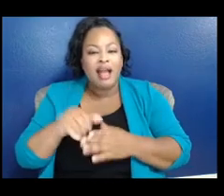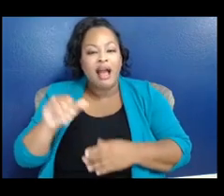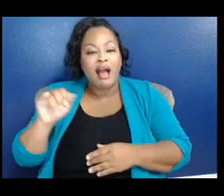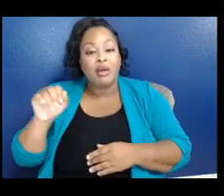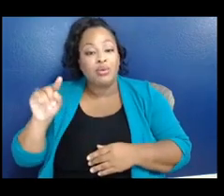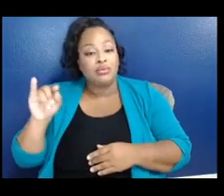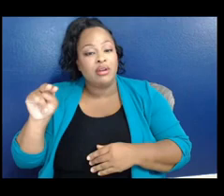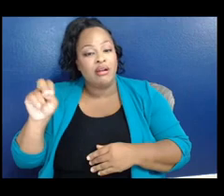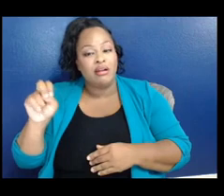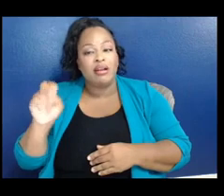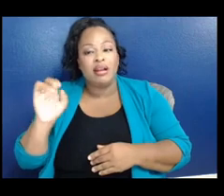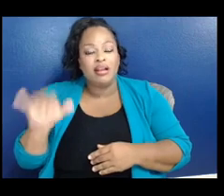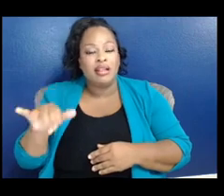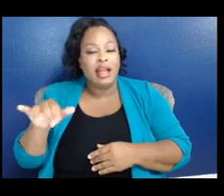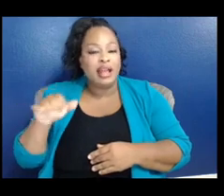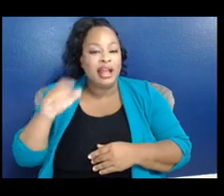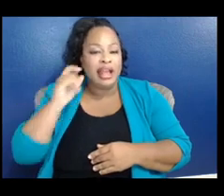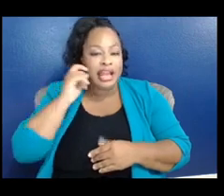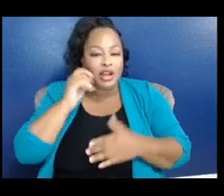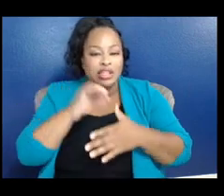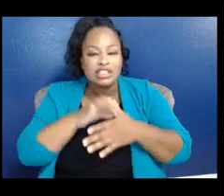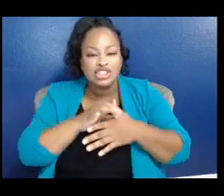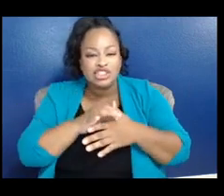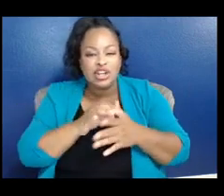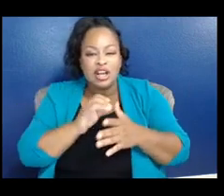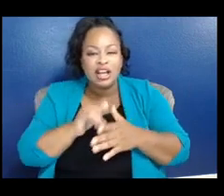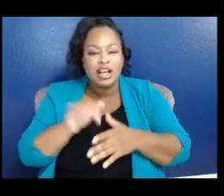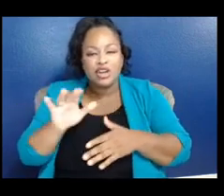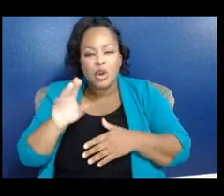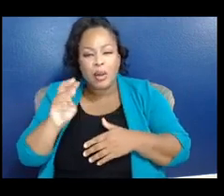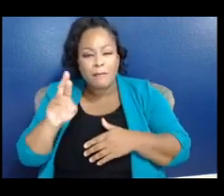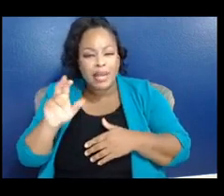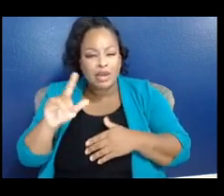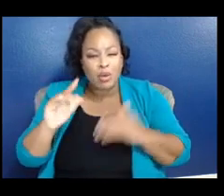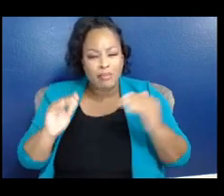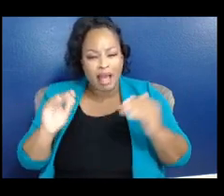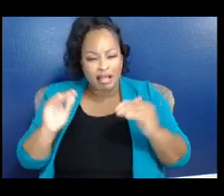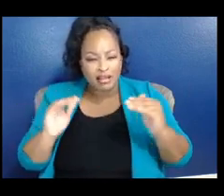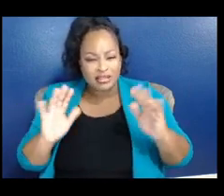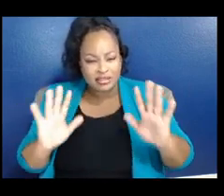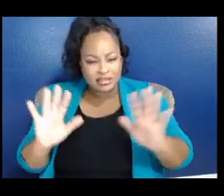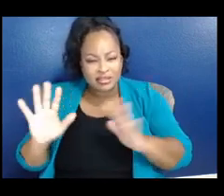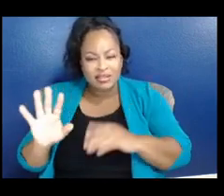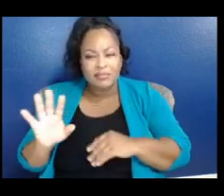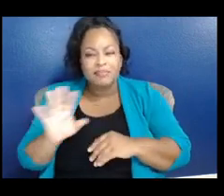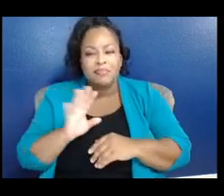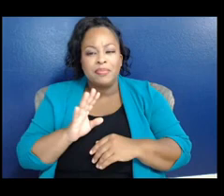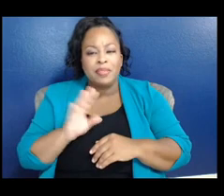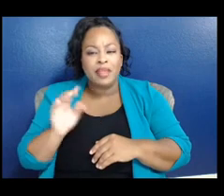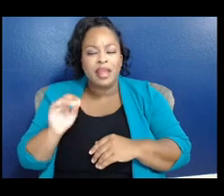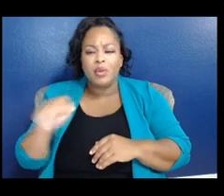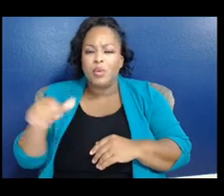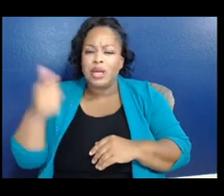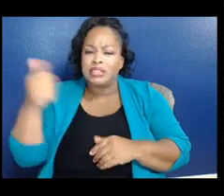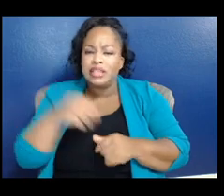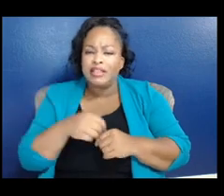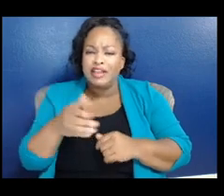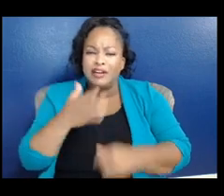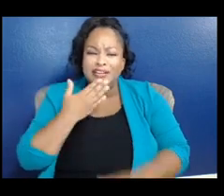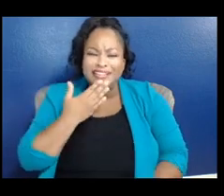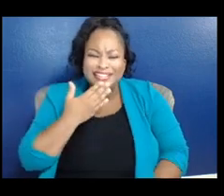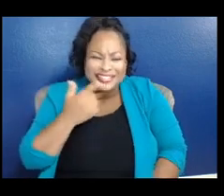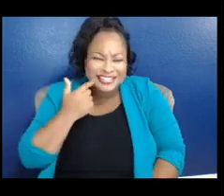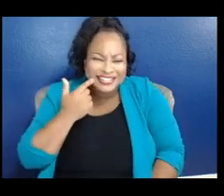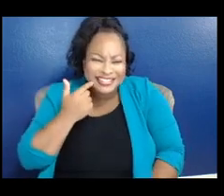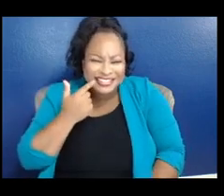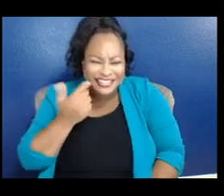the hair tissue to find kind of your mineral balance. And what else is in there? It's